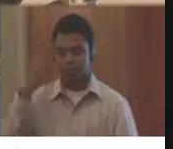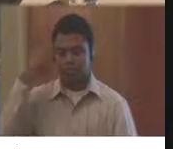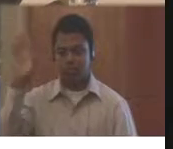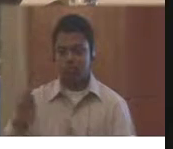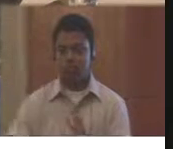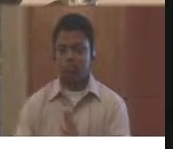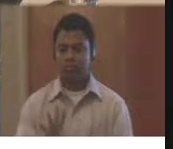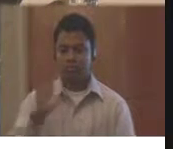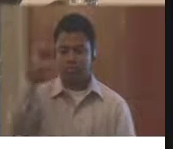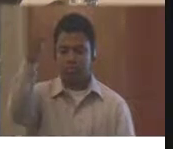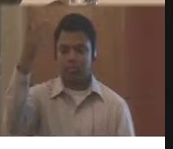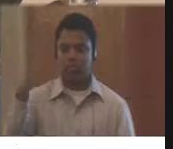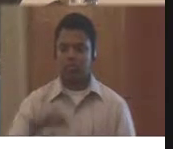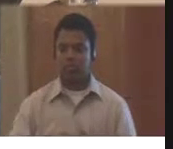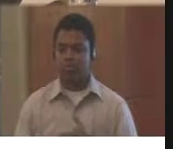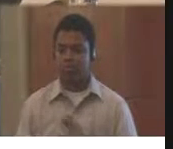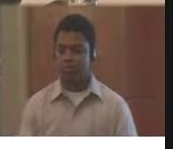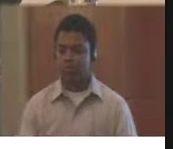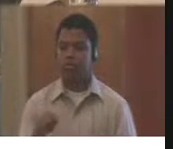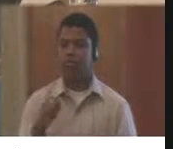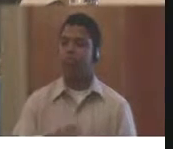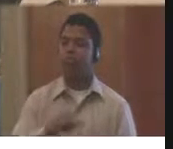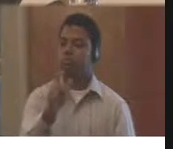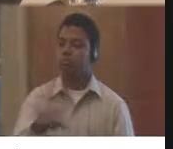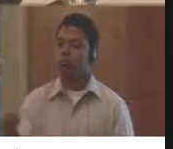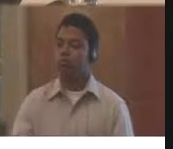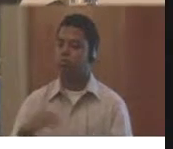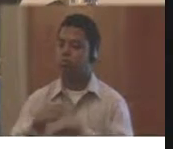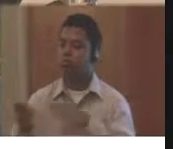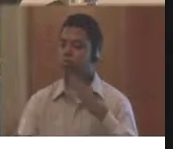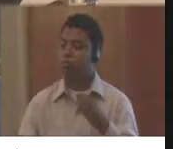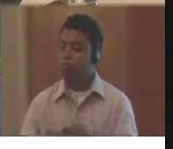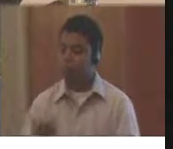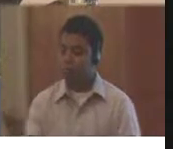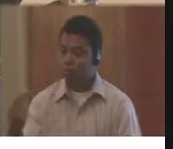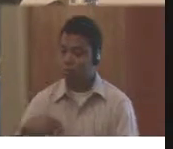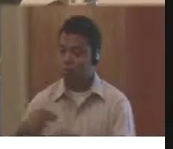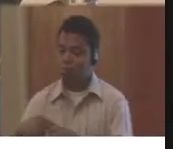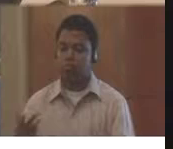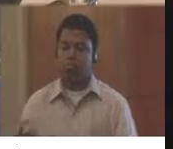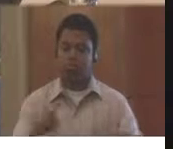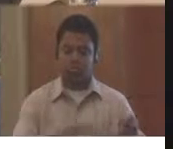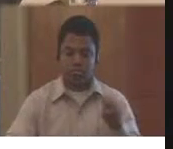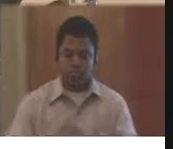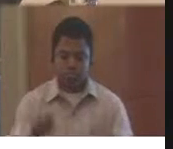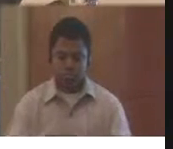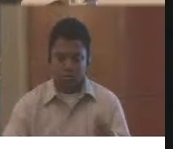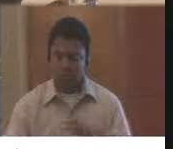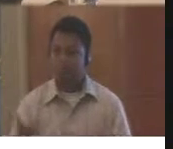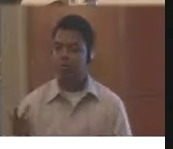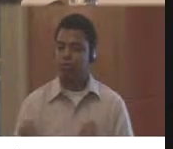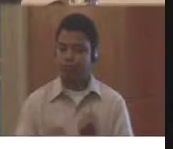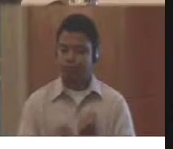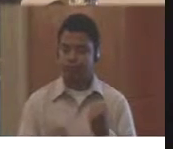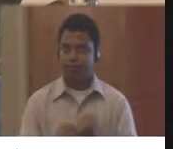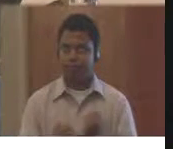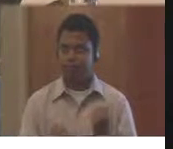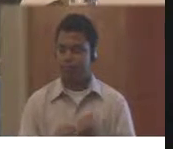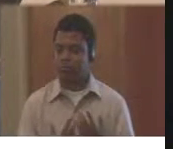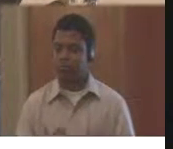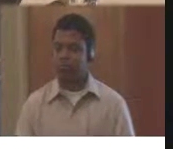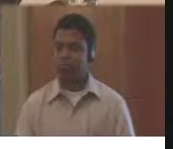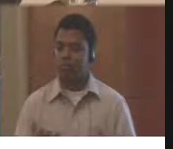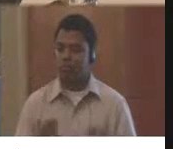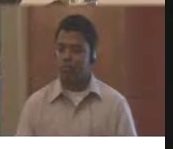to interdisciplinary scientific inputs must be ensured for all actors, with consideration given to local identity as well as